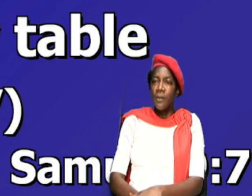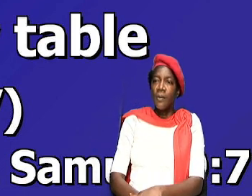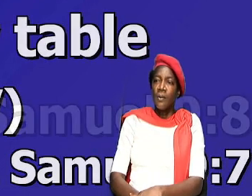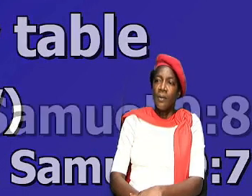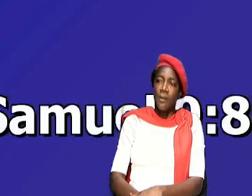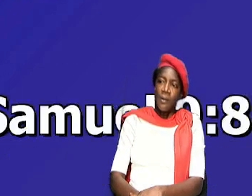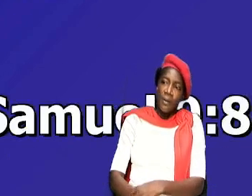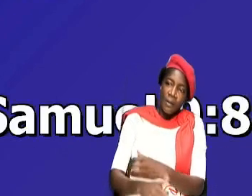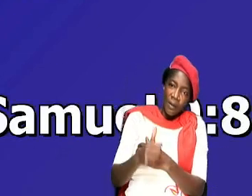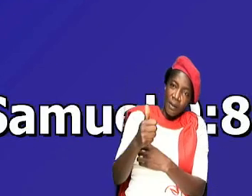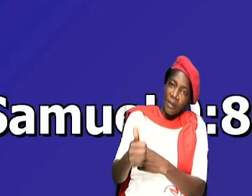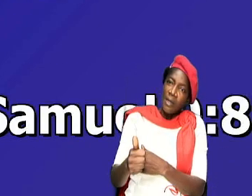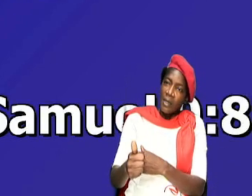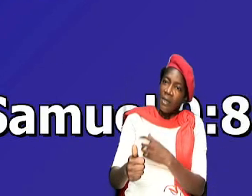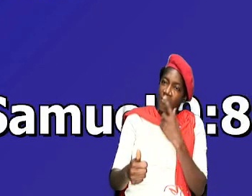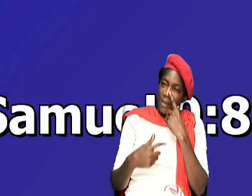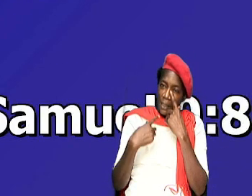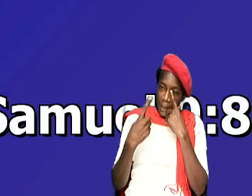himself and said,